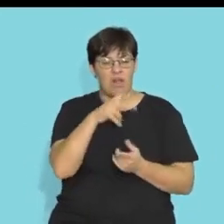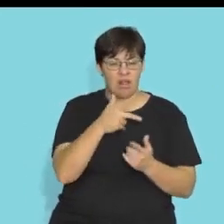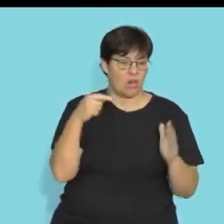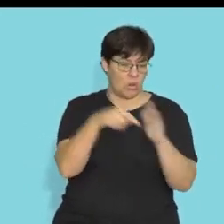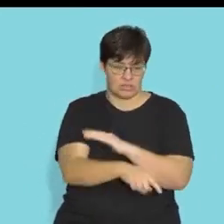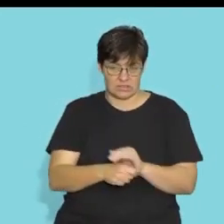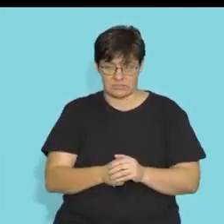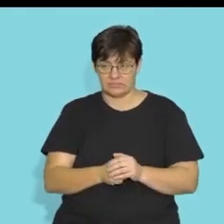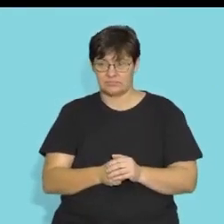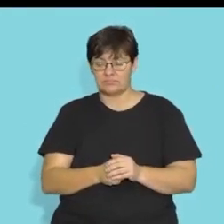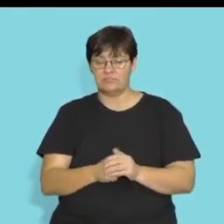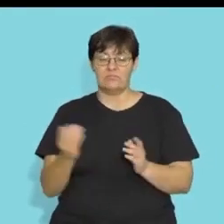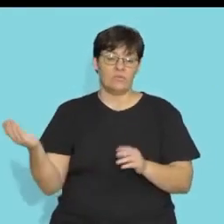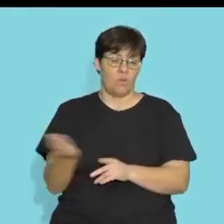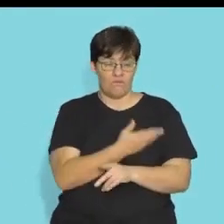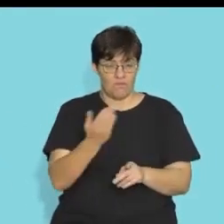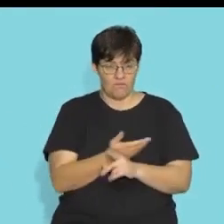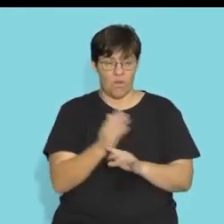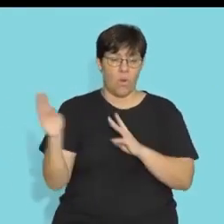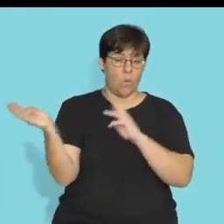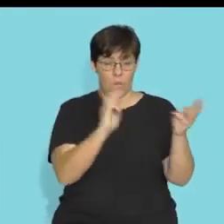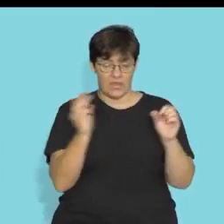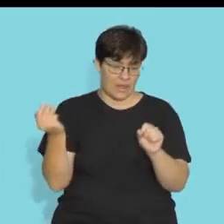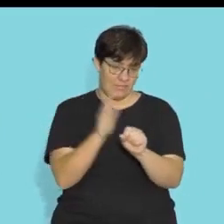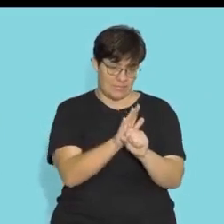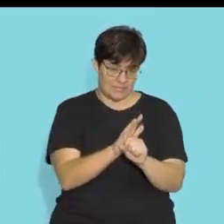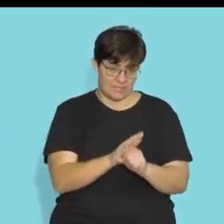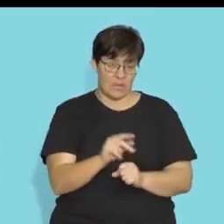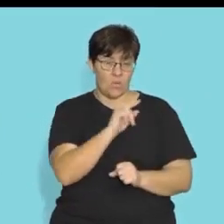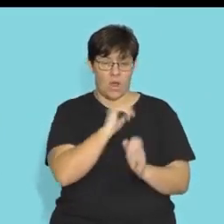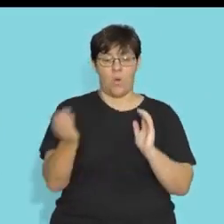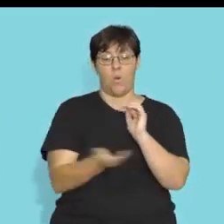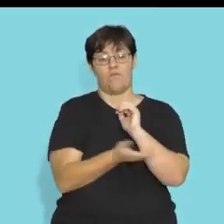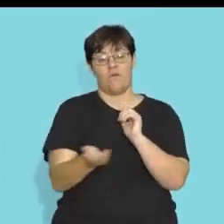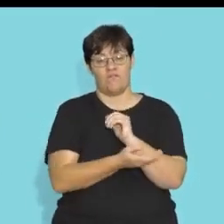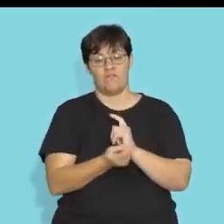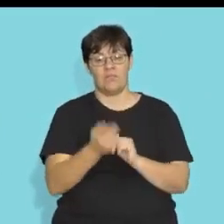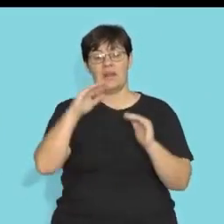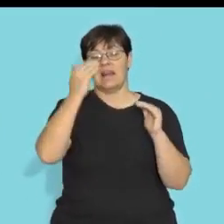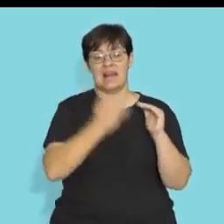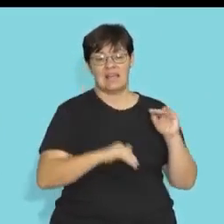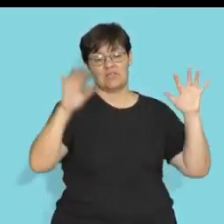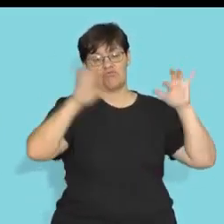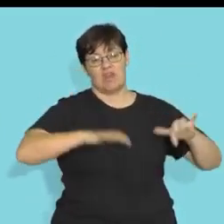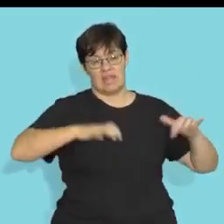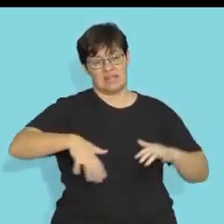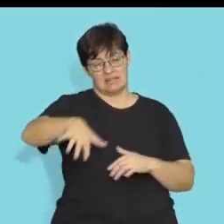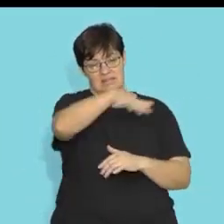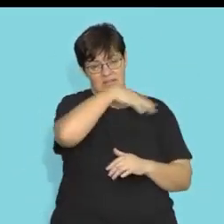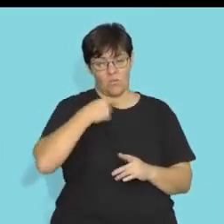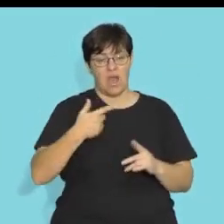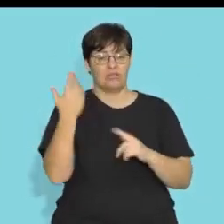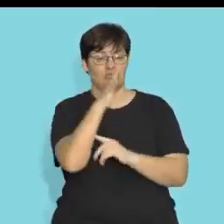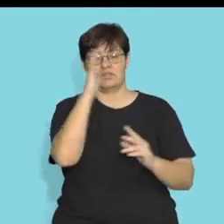the surface of these soils. So deforestation therefore affects the weather patterns because trees are cut down and there